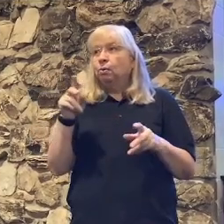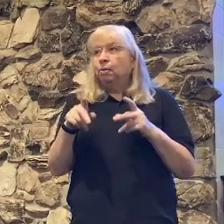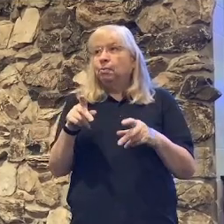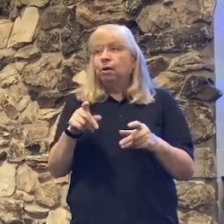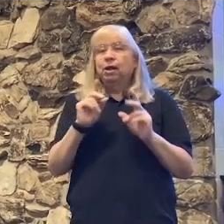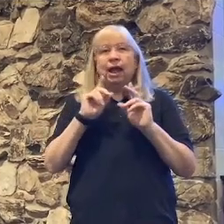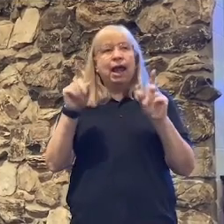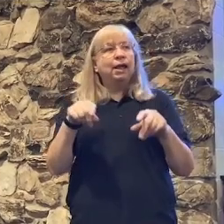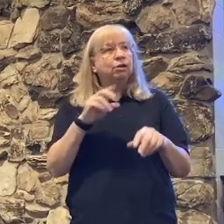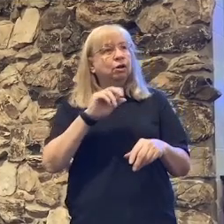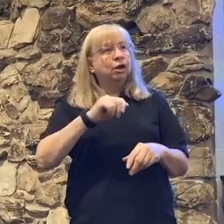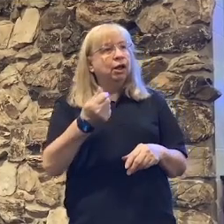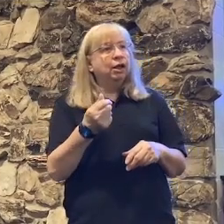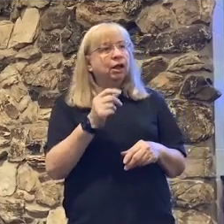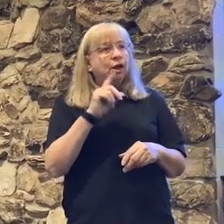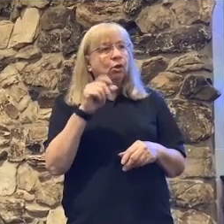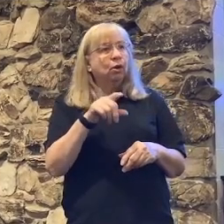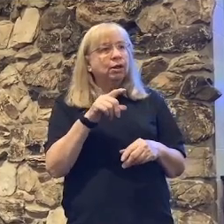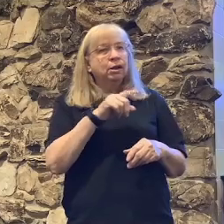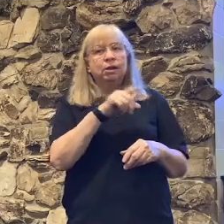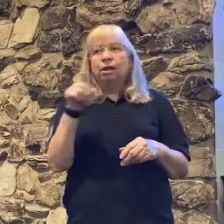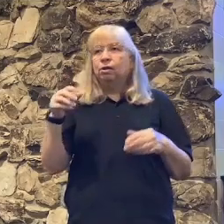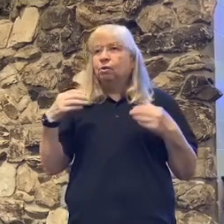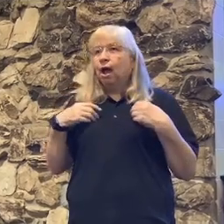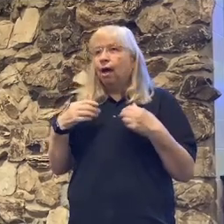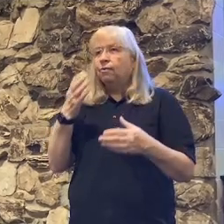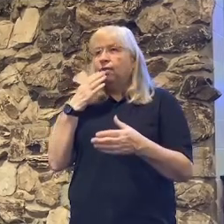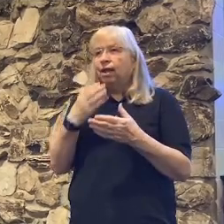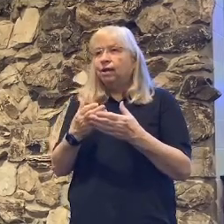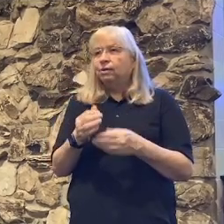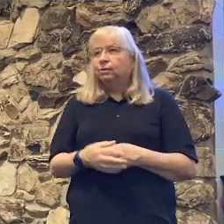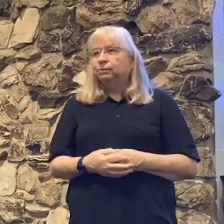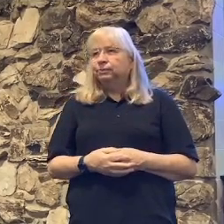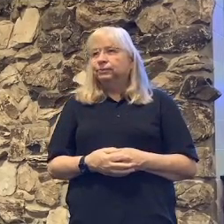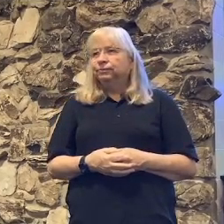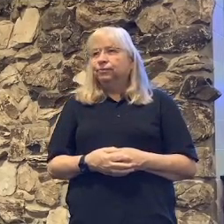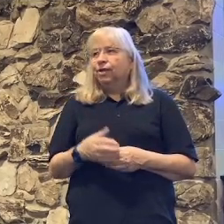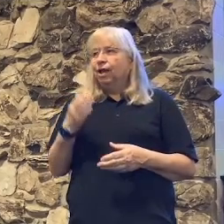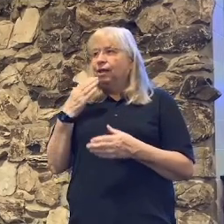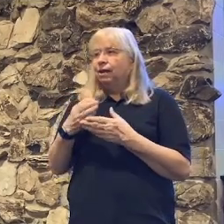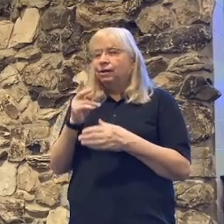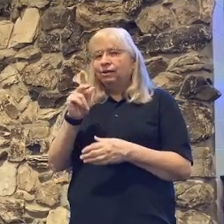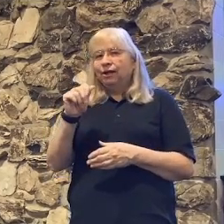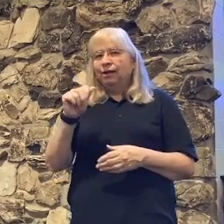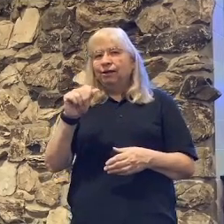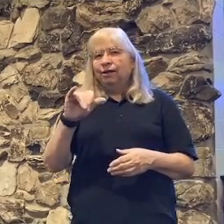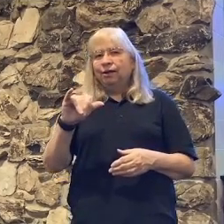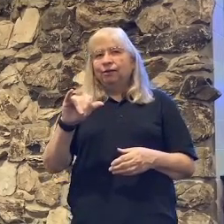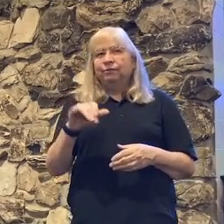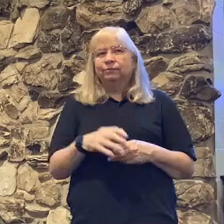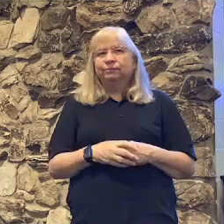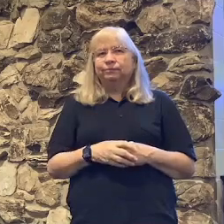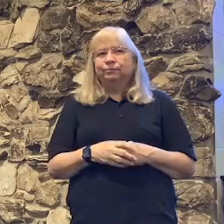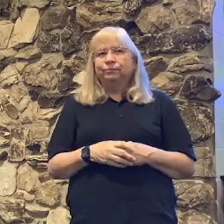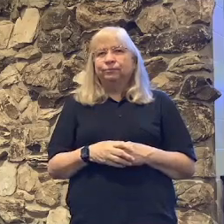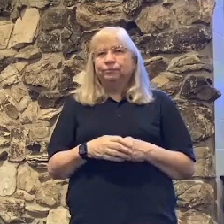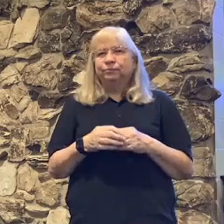have. Okay? All right, thank you. Thank you, Kay.